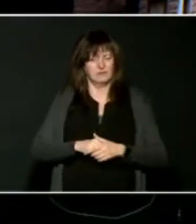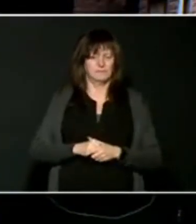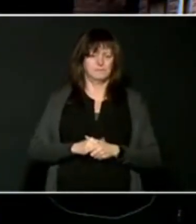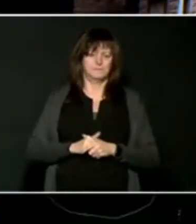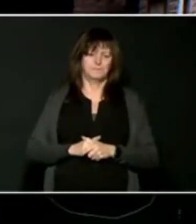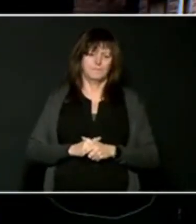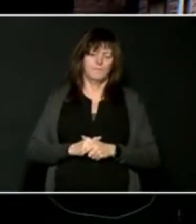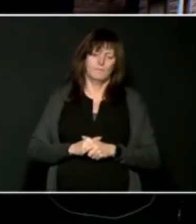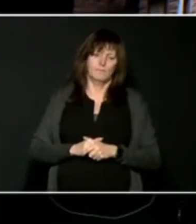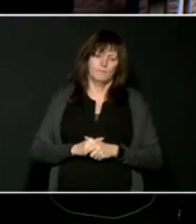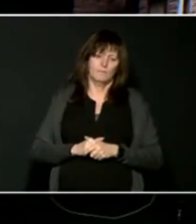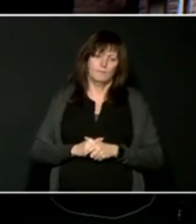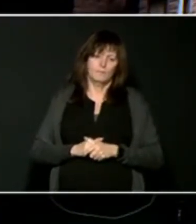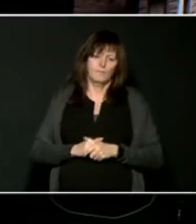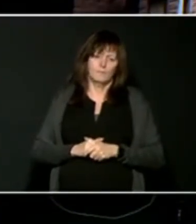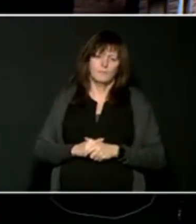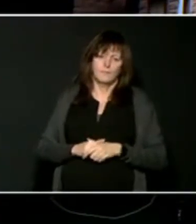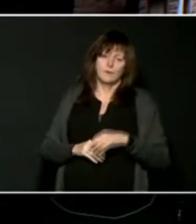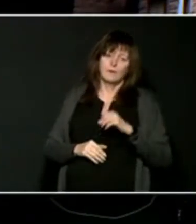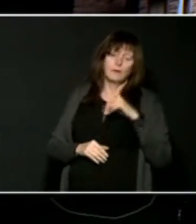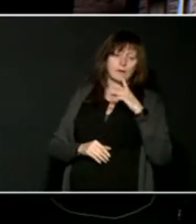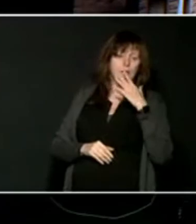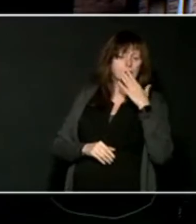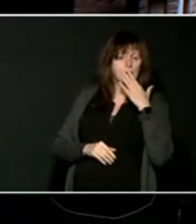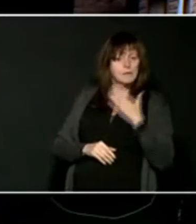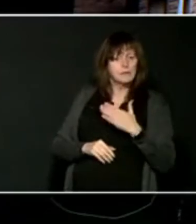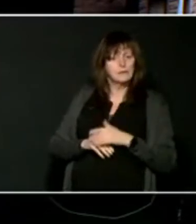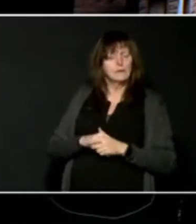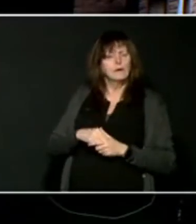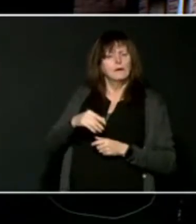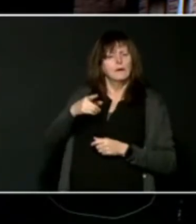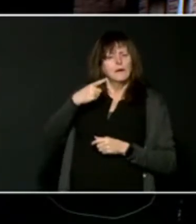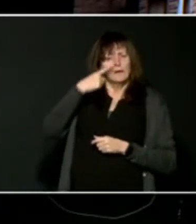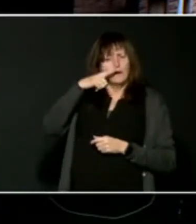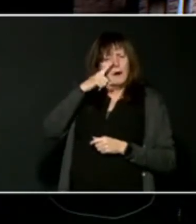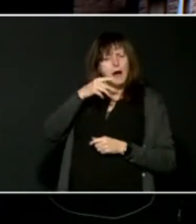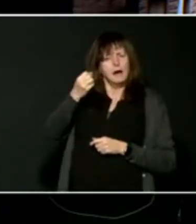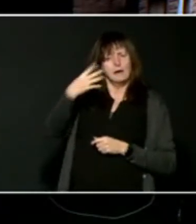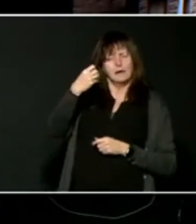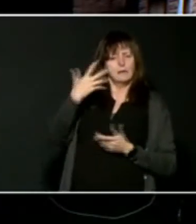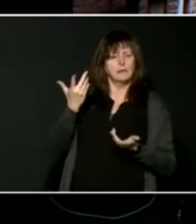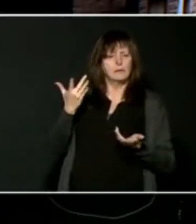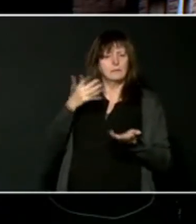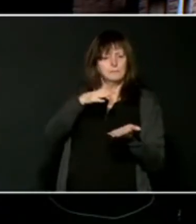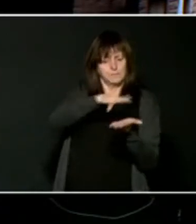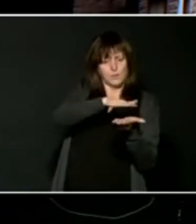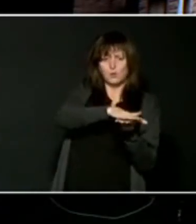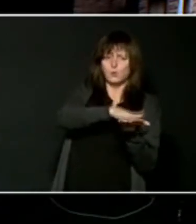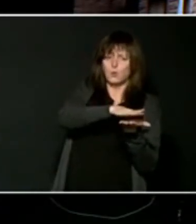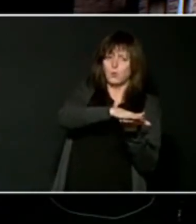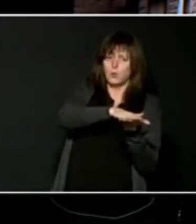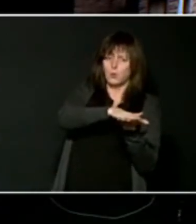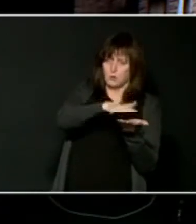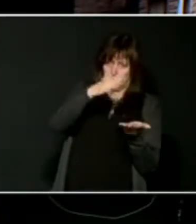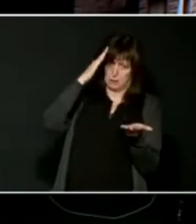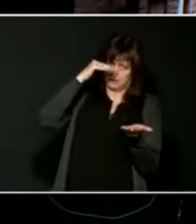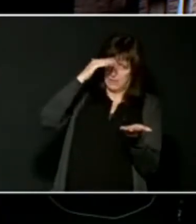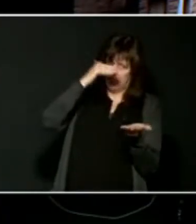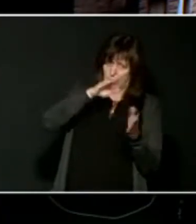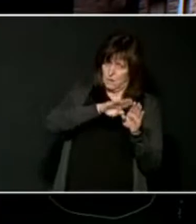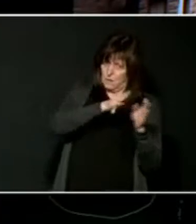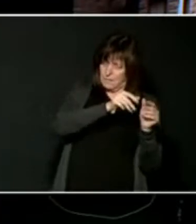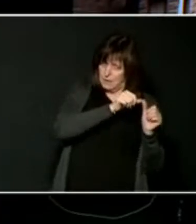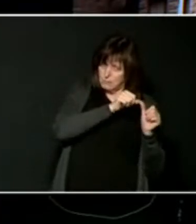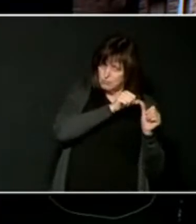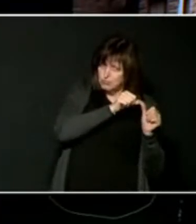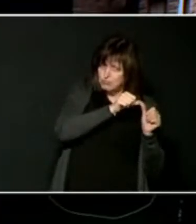Okay, thanks. And can you talk about schools? We're not expecting schools to close. The minister has said they're proceeding with